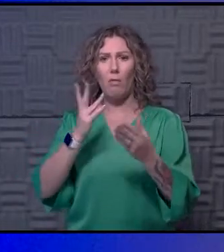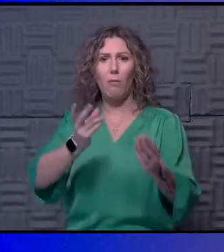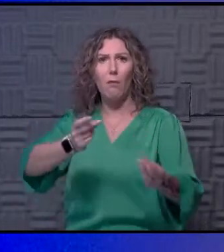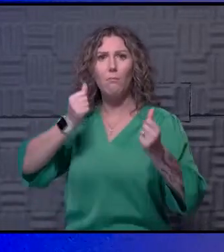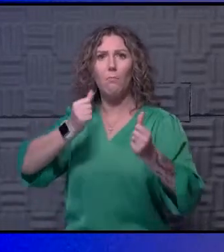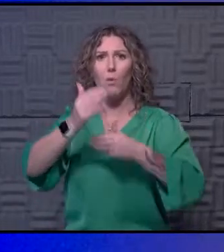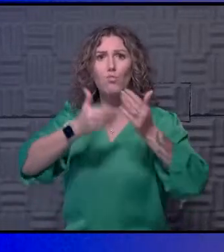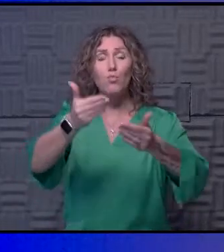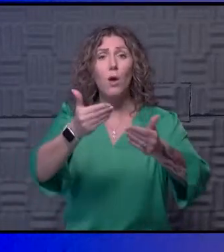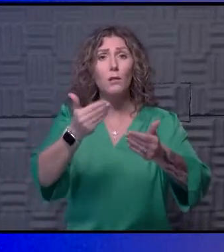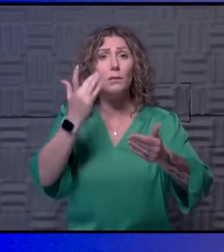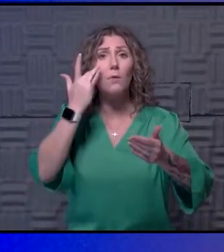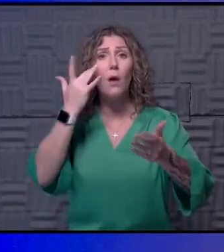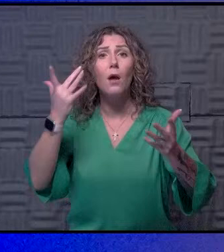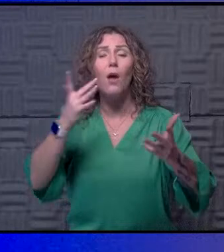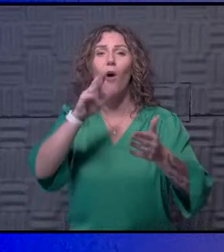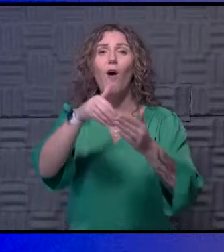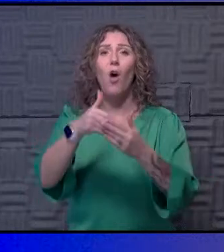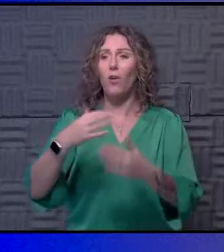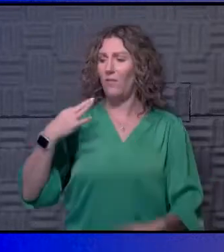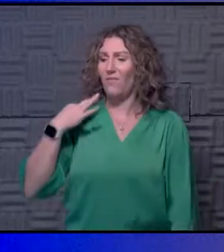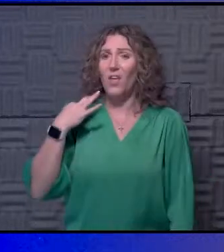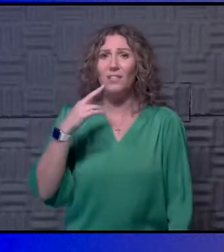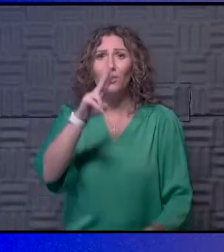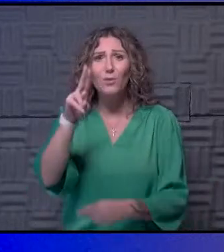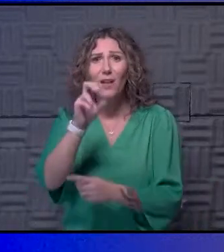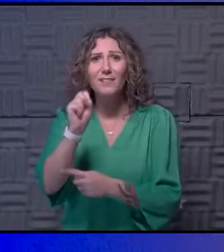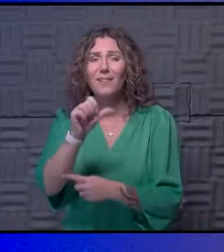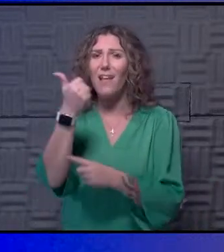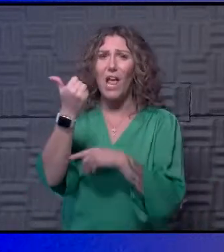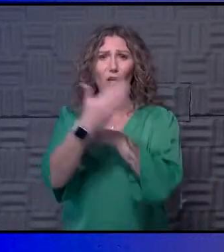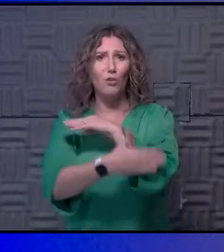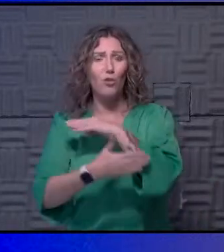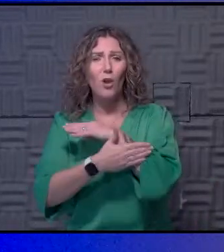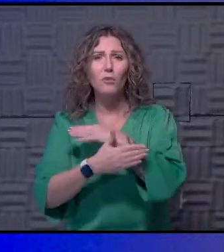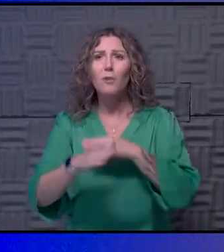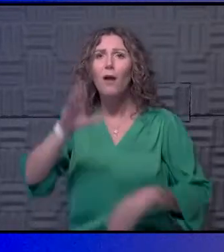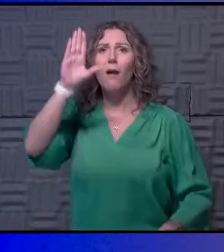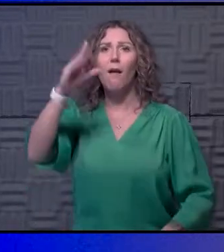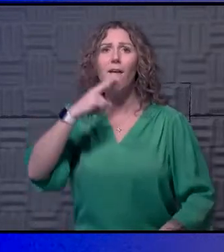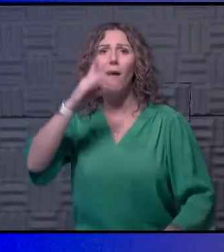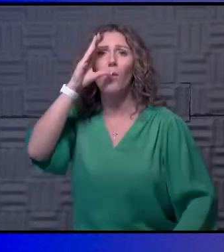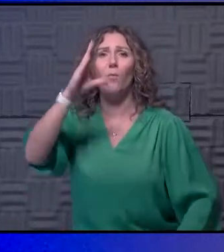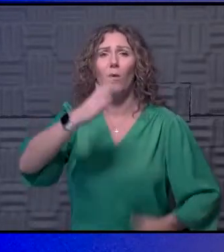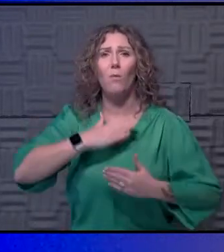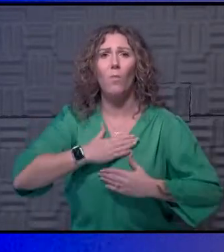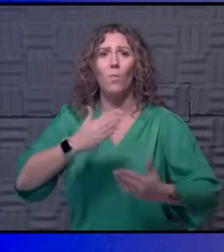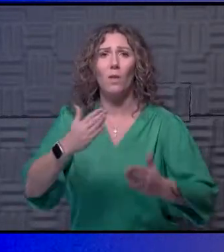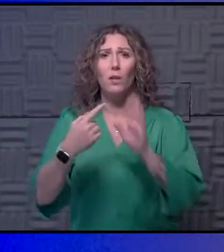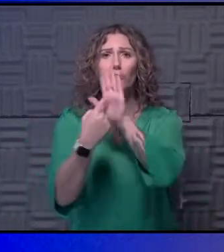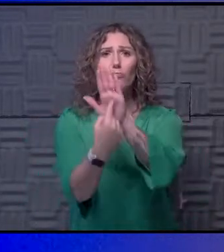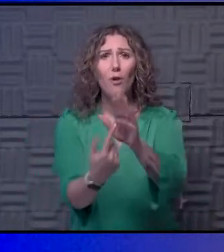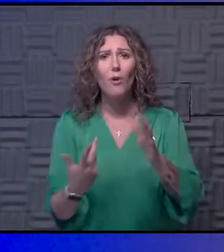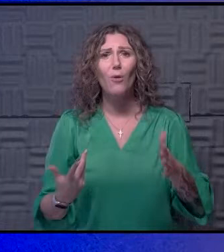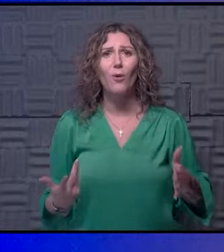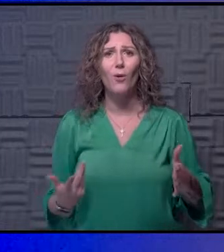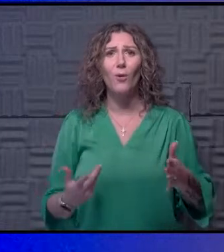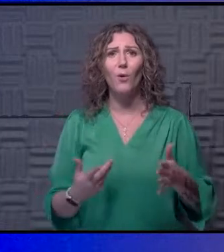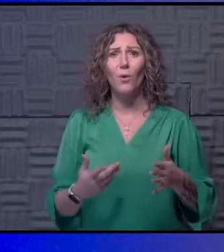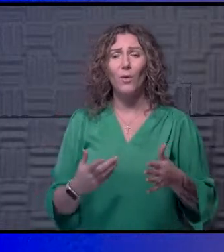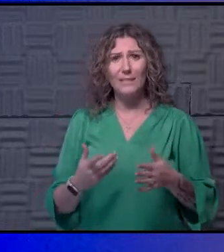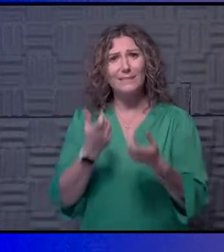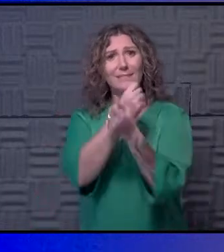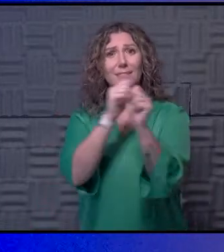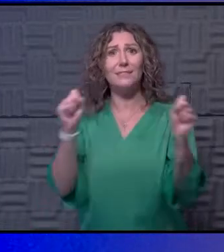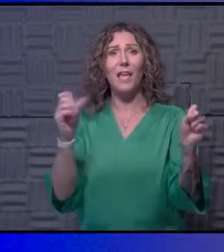expedited process is all those volunteers in the United States and other countries that were stepping up and wanting to do that as well to show that it was safe